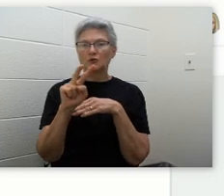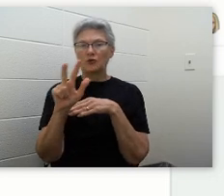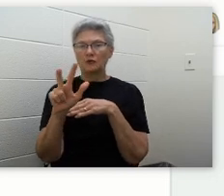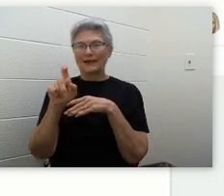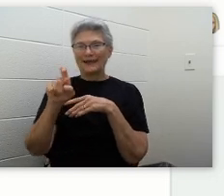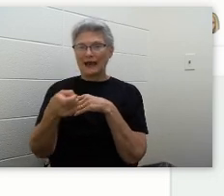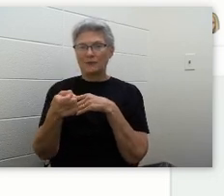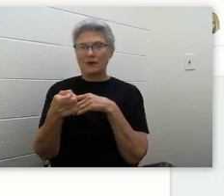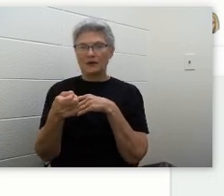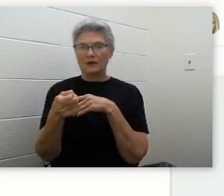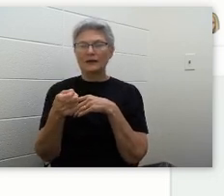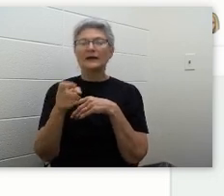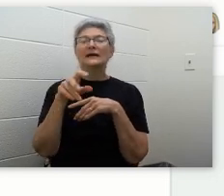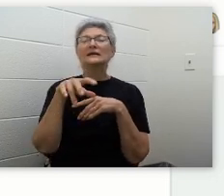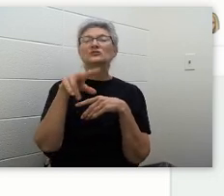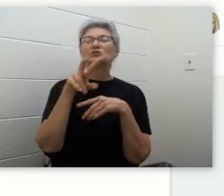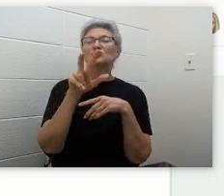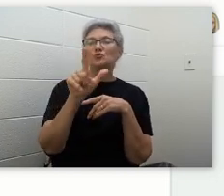product is